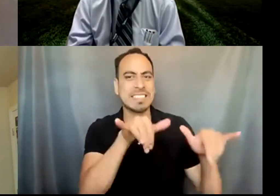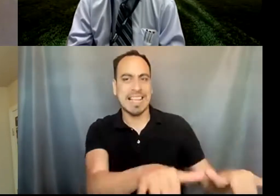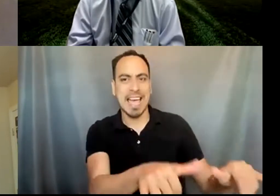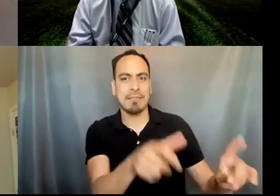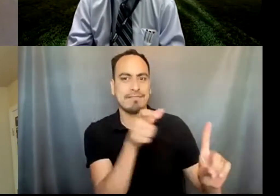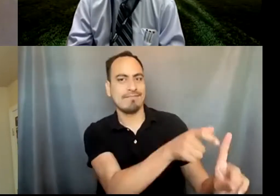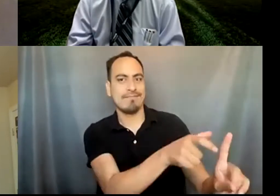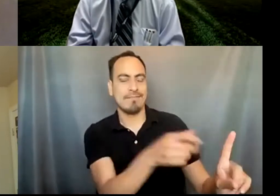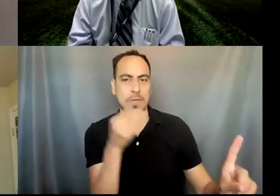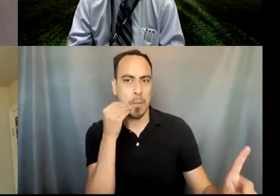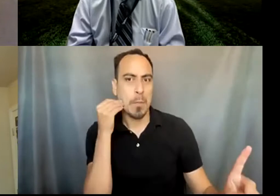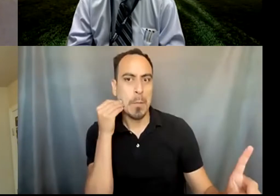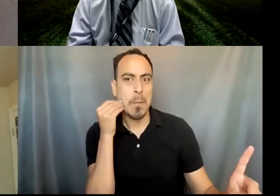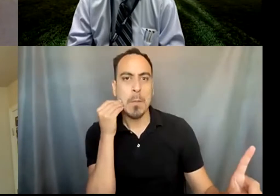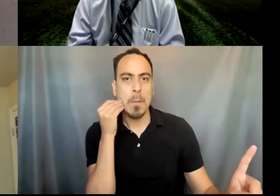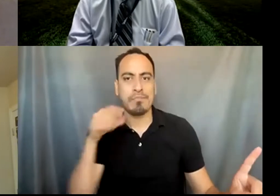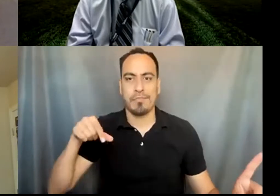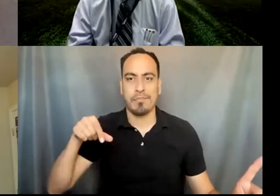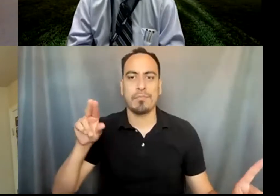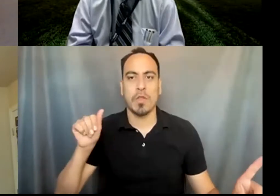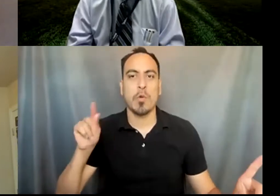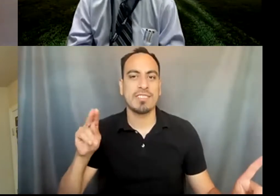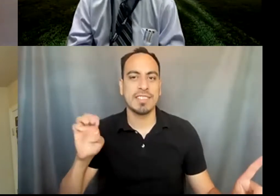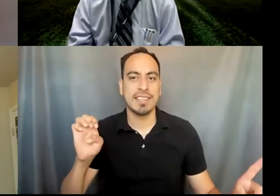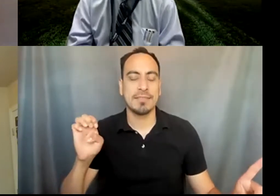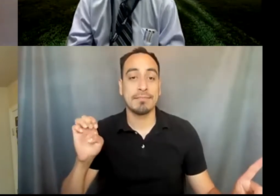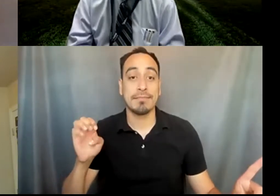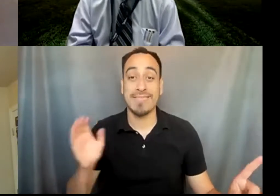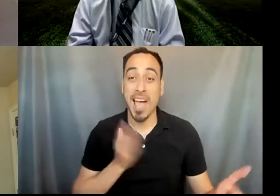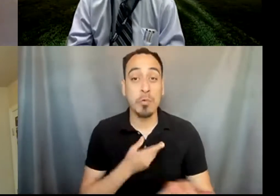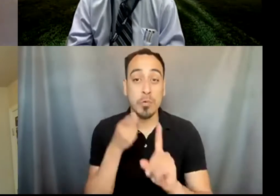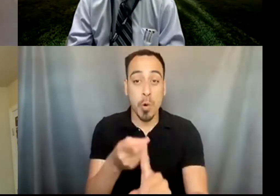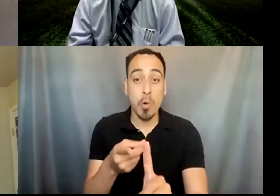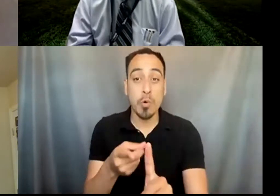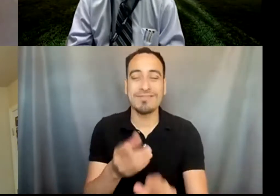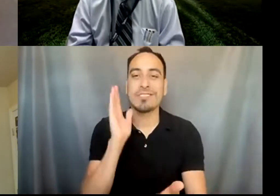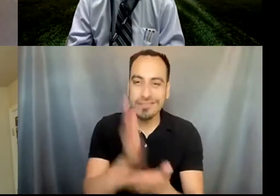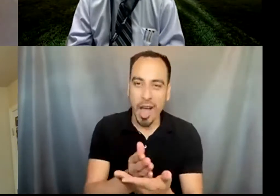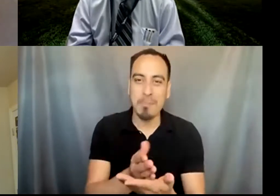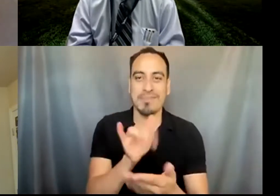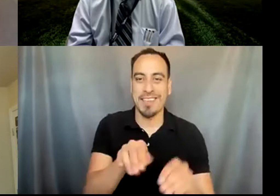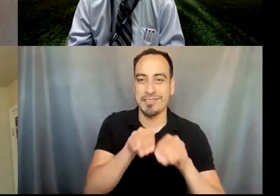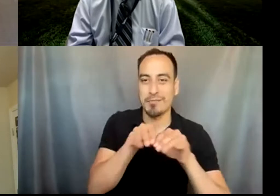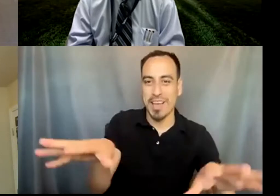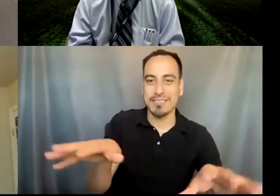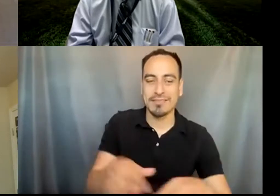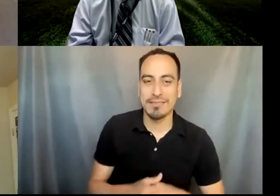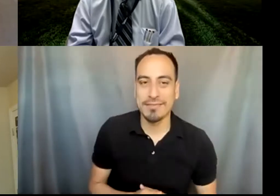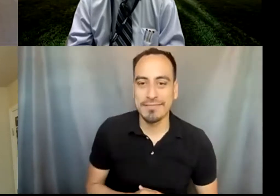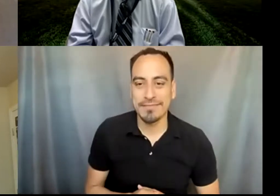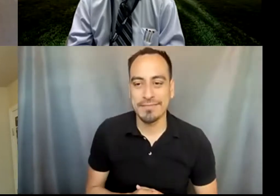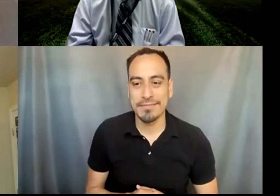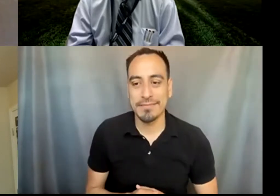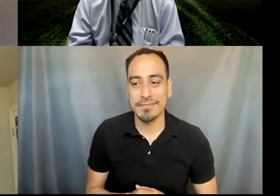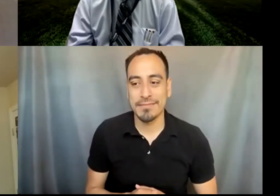have effective ways of stopping the spread. I think what's most important right now, especially with the availability of the vaccine,